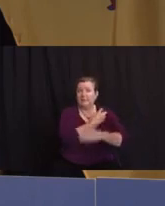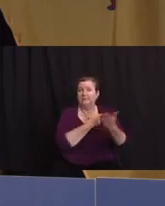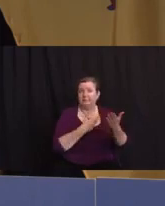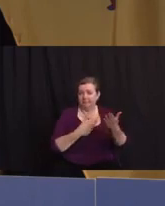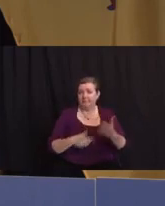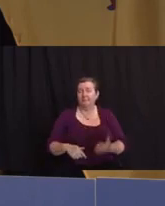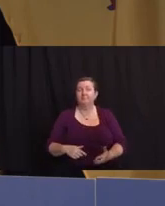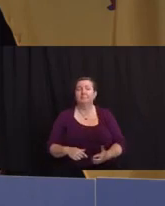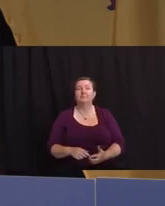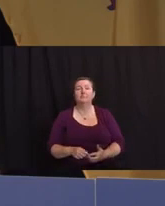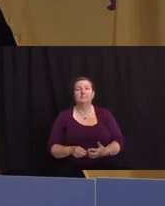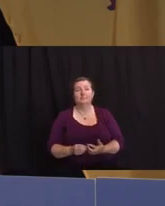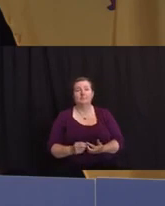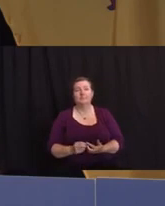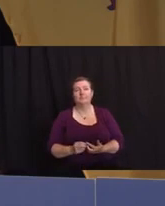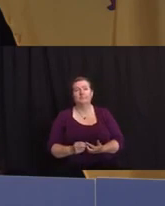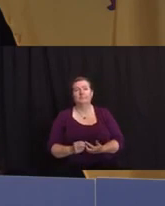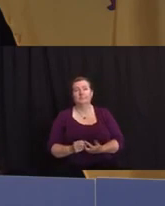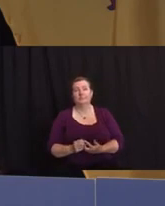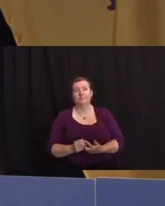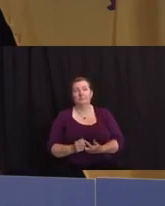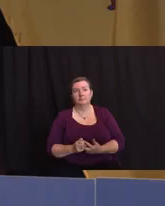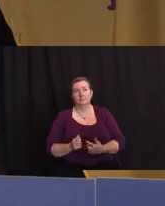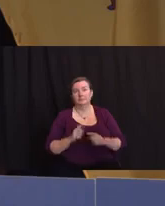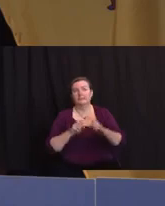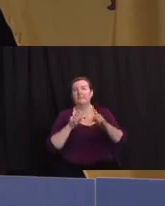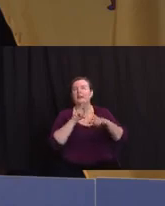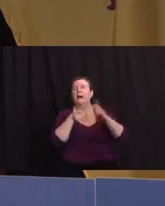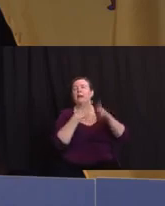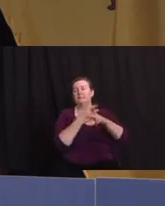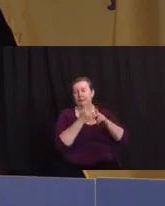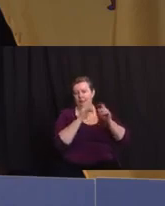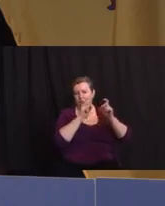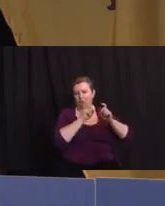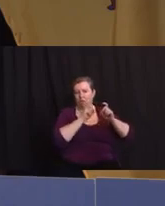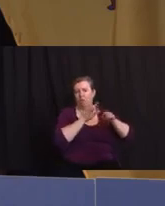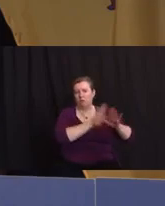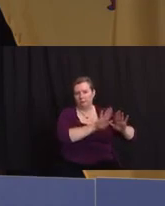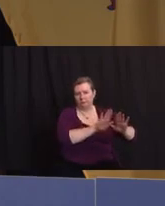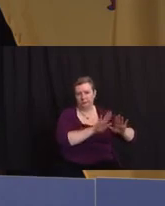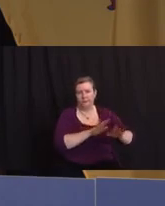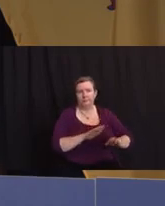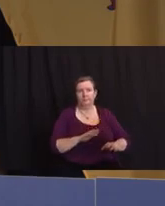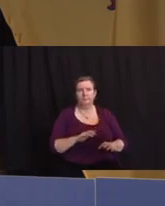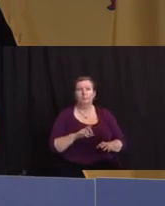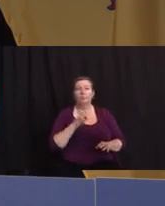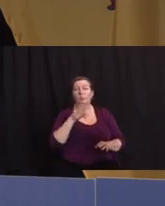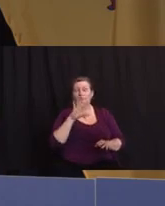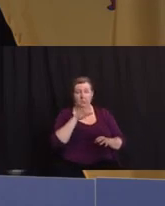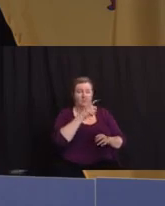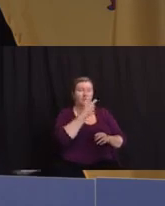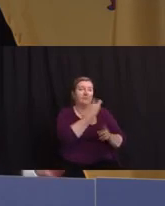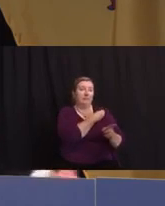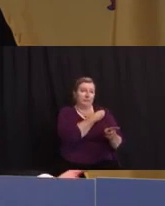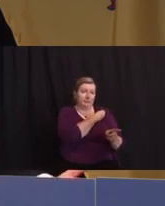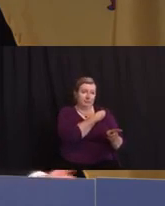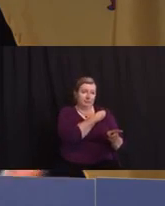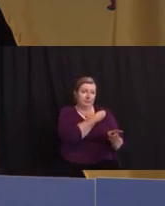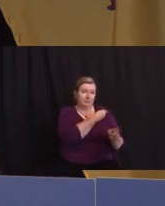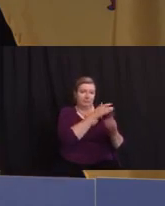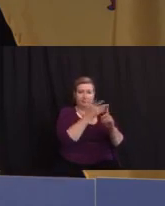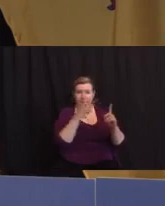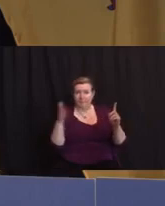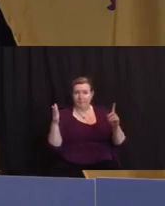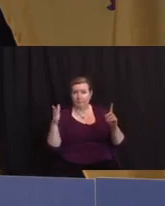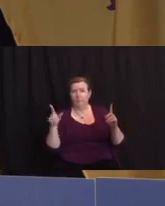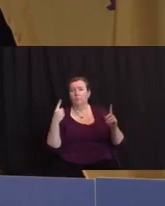because this is the way that they do that. They take that same 100 people who are vaccinated, that same one person who came down